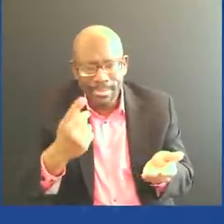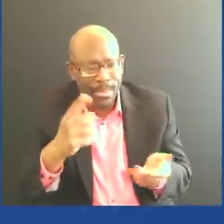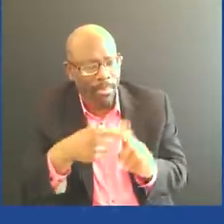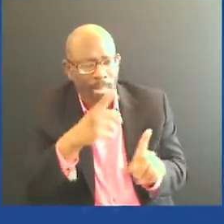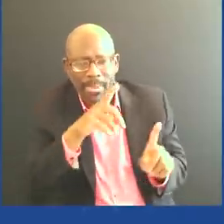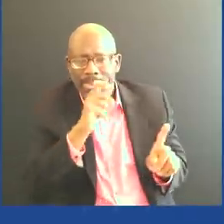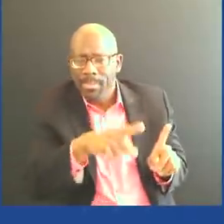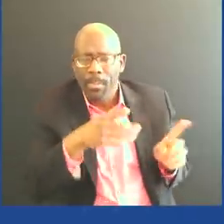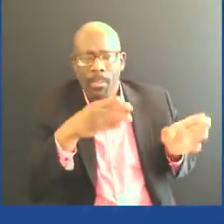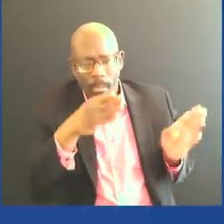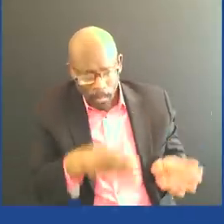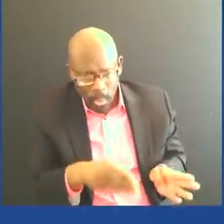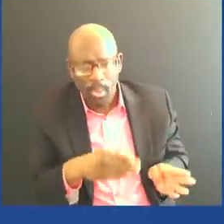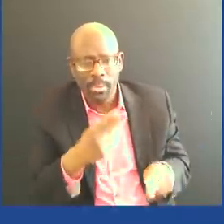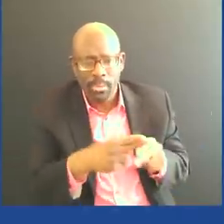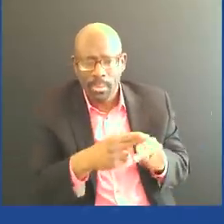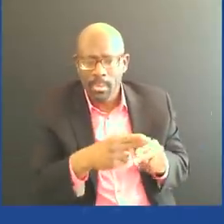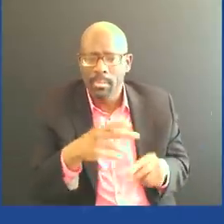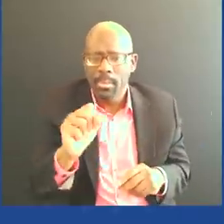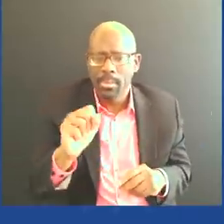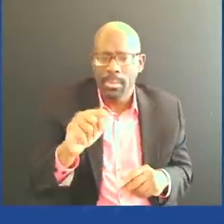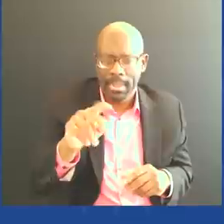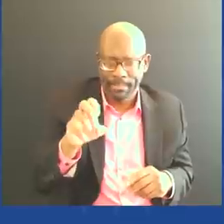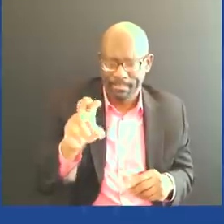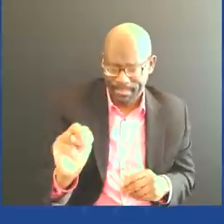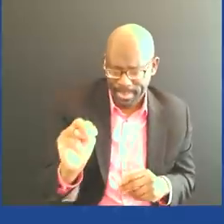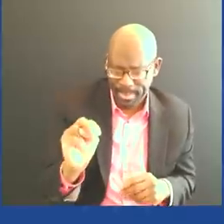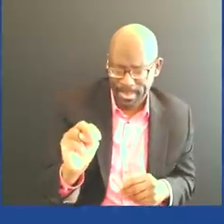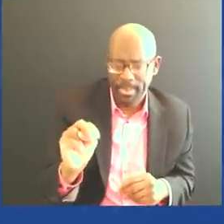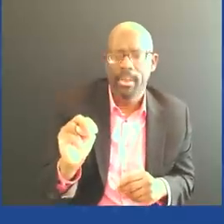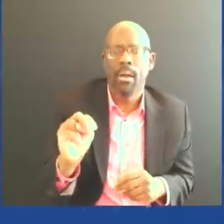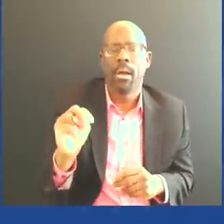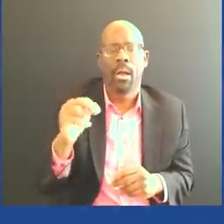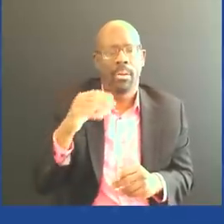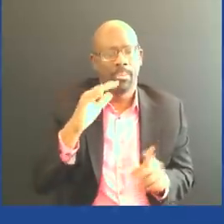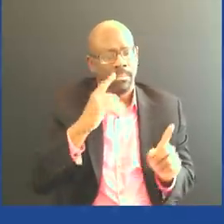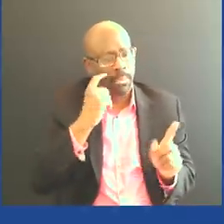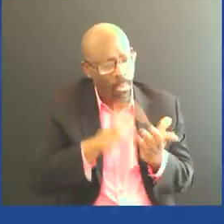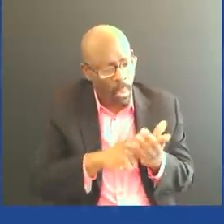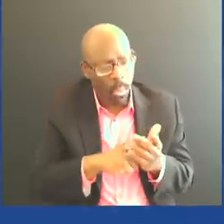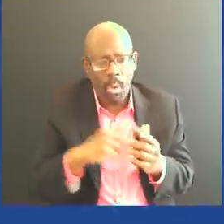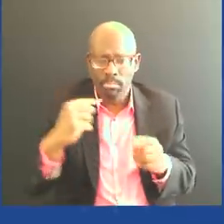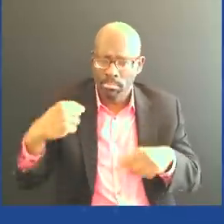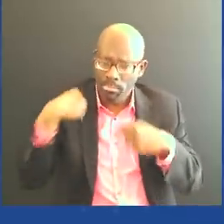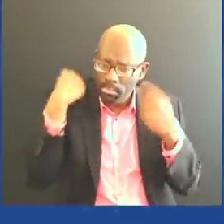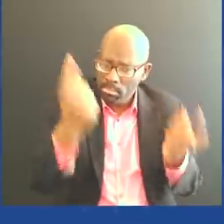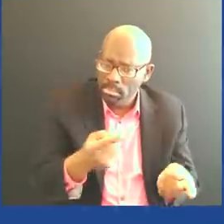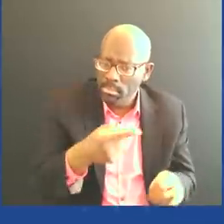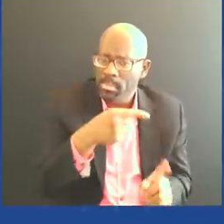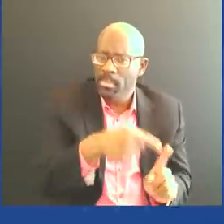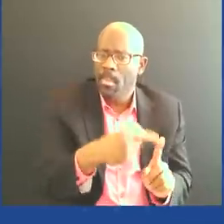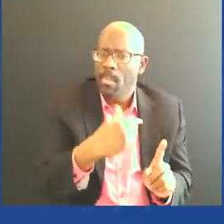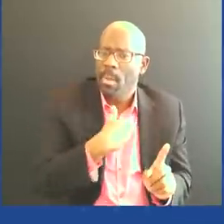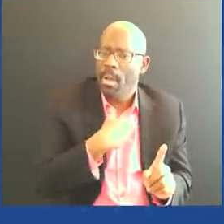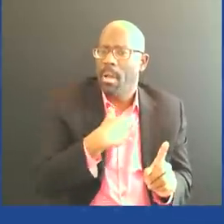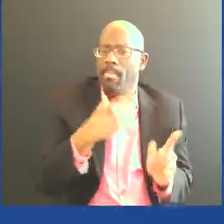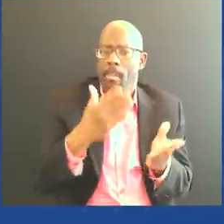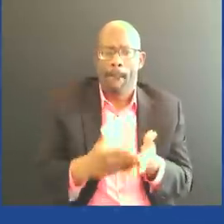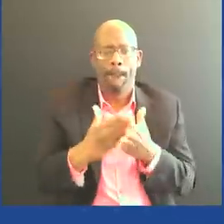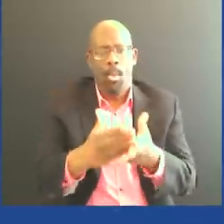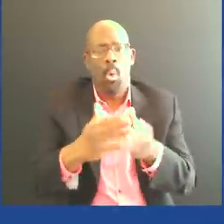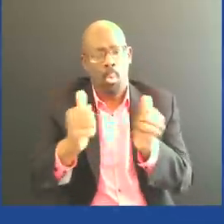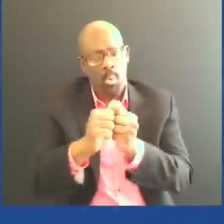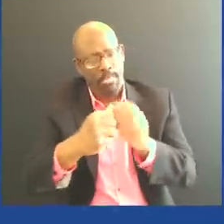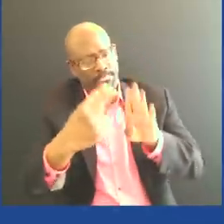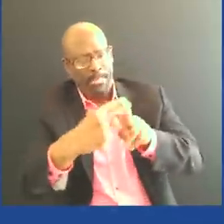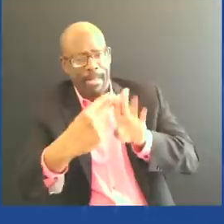since a naval vessel named after our state had sailed the high seas. I thought about it for a while, and after several weeks, gathered my